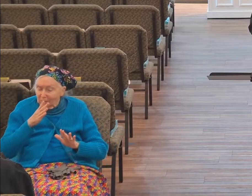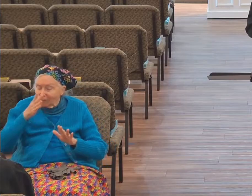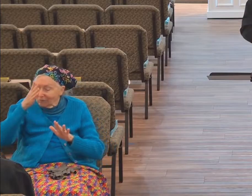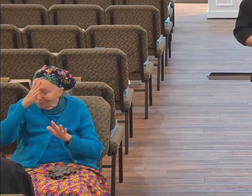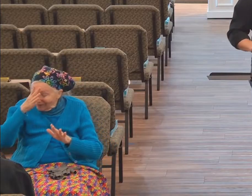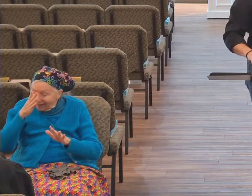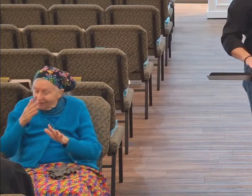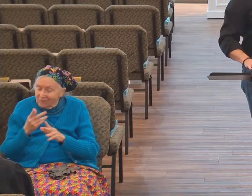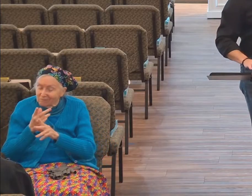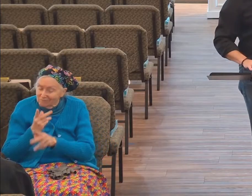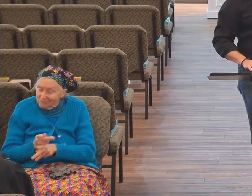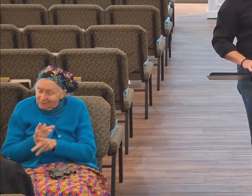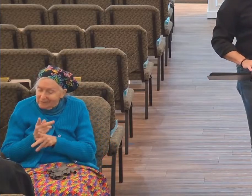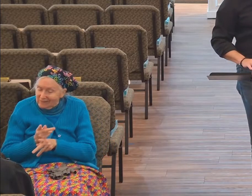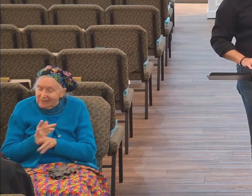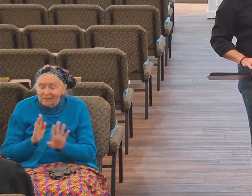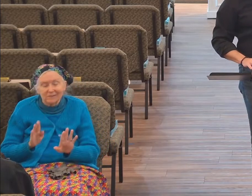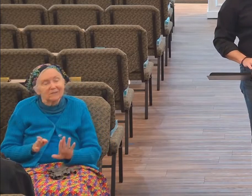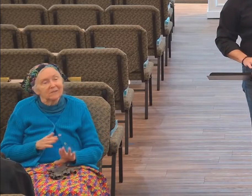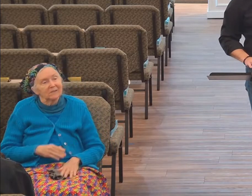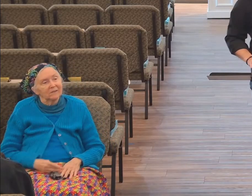right? Like